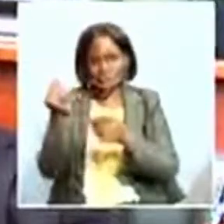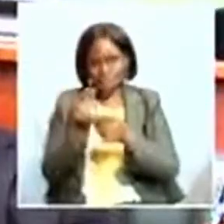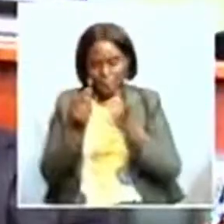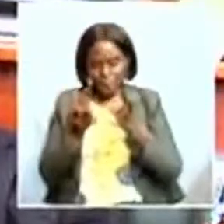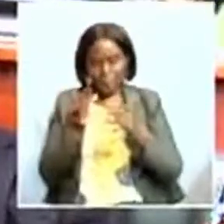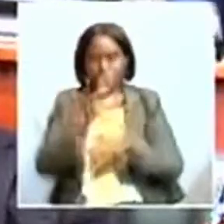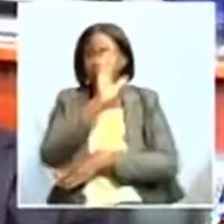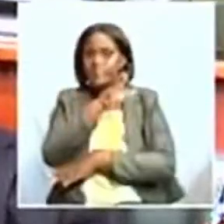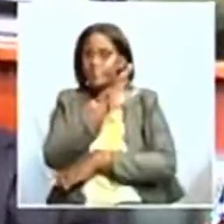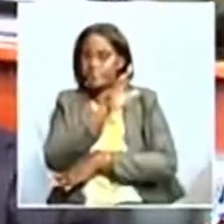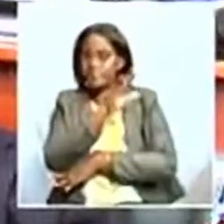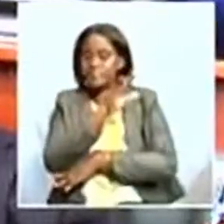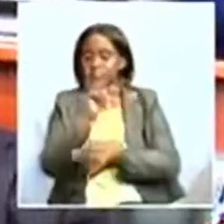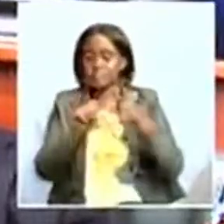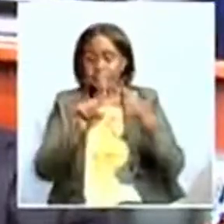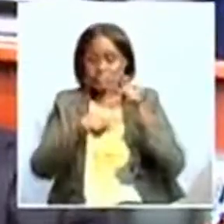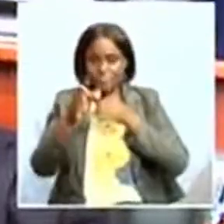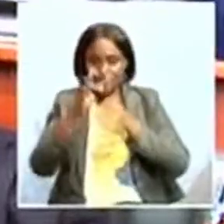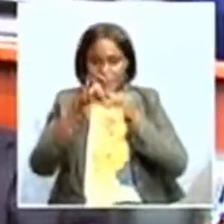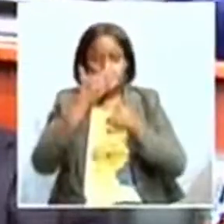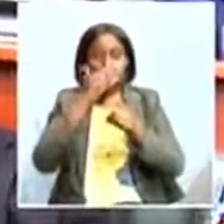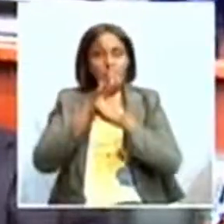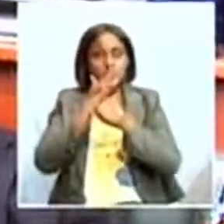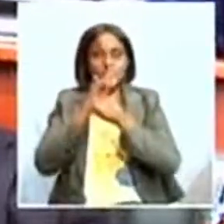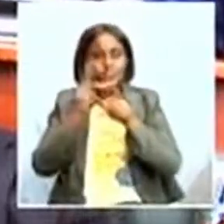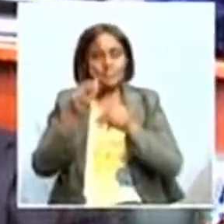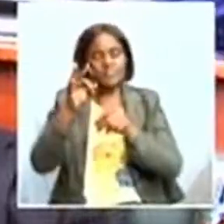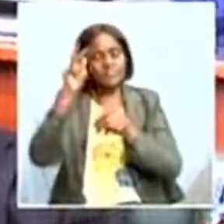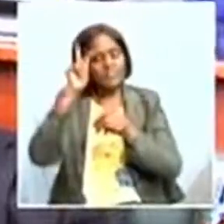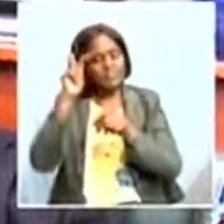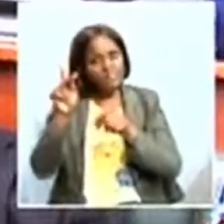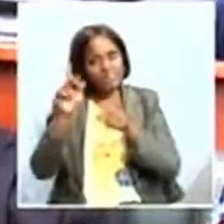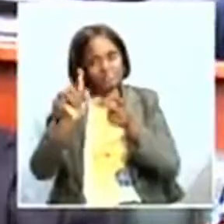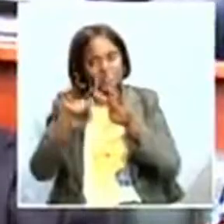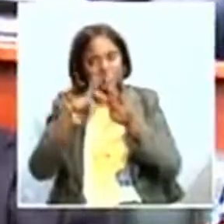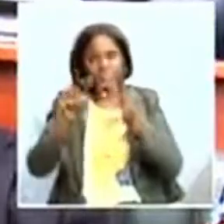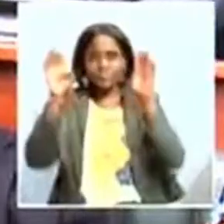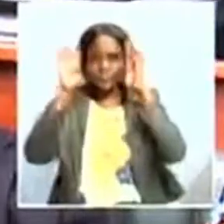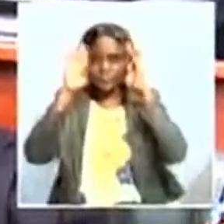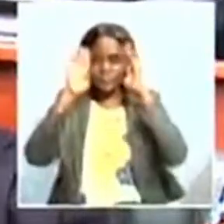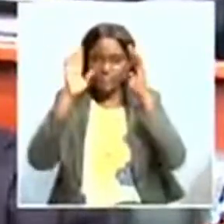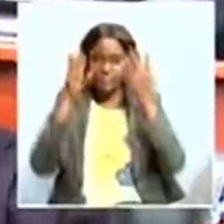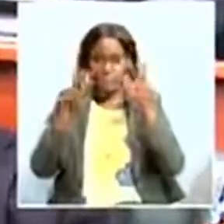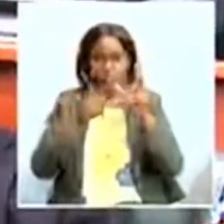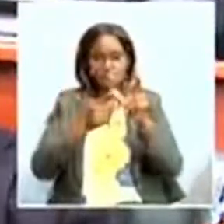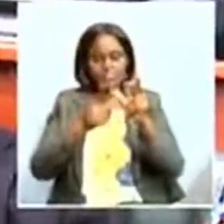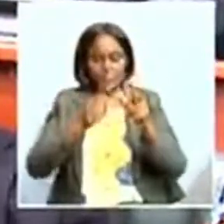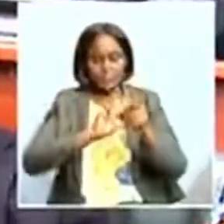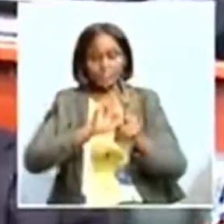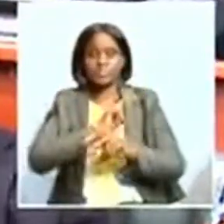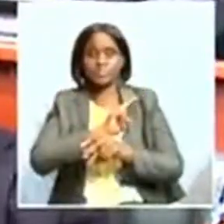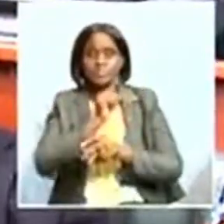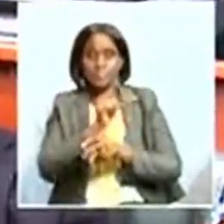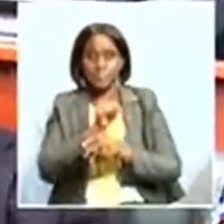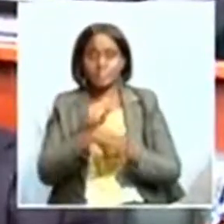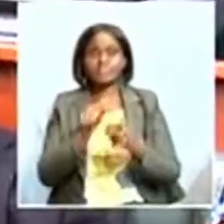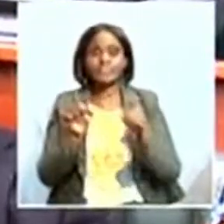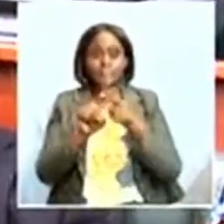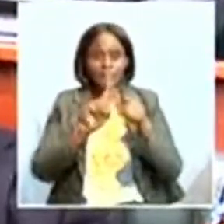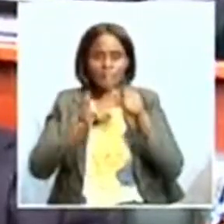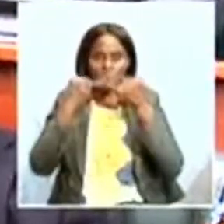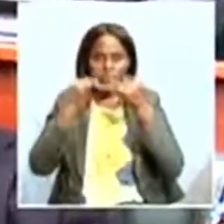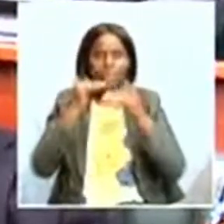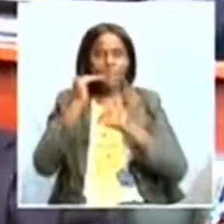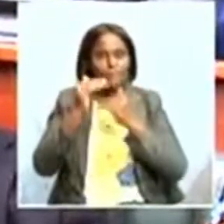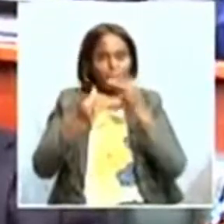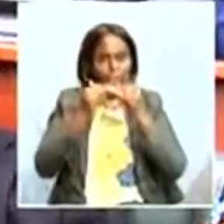this afternoon, No. to come and assure the residents of Kitwe, the residents of Kalulushi, the residents of Chambishi, that steps